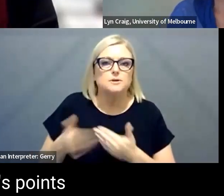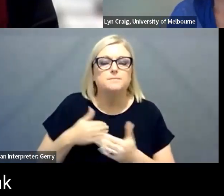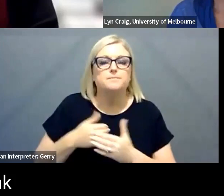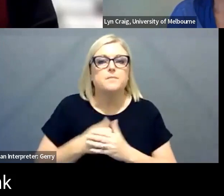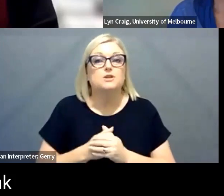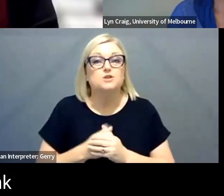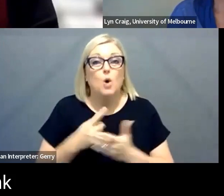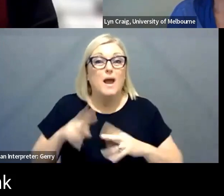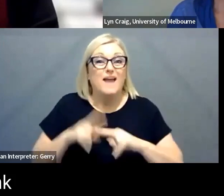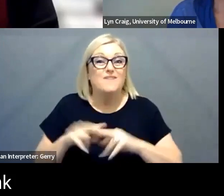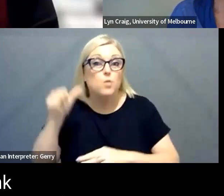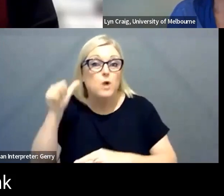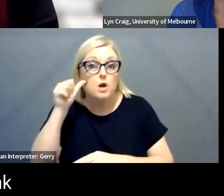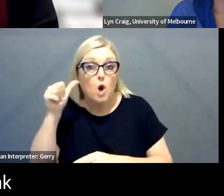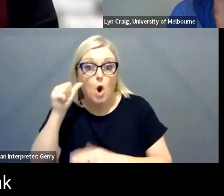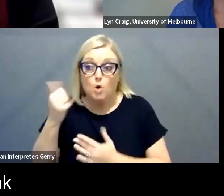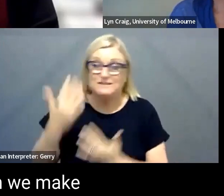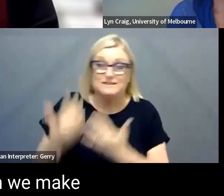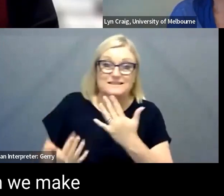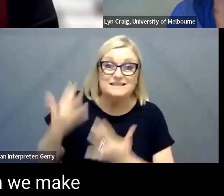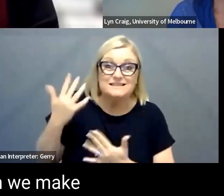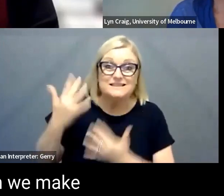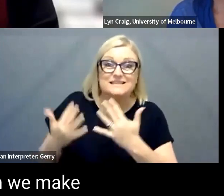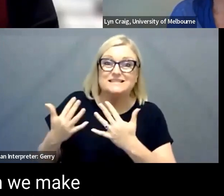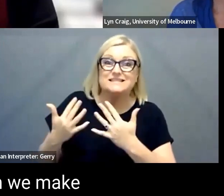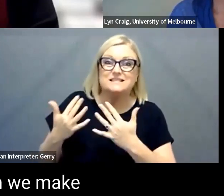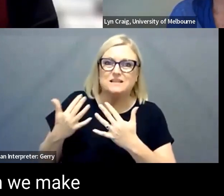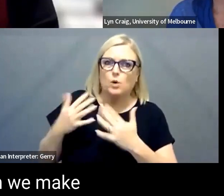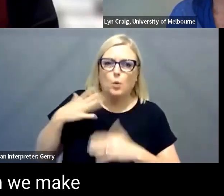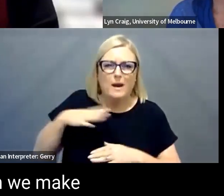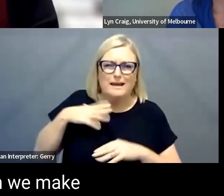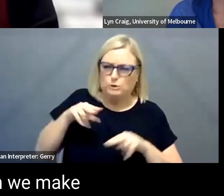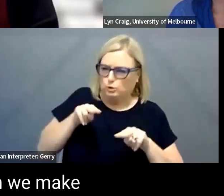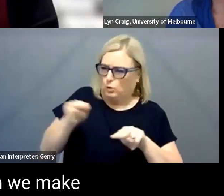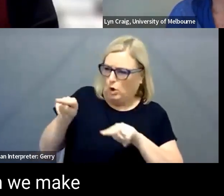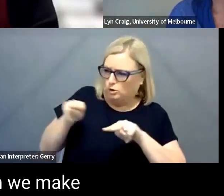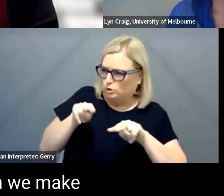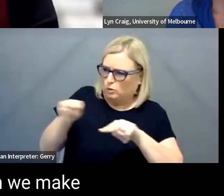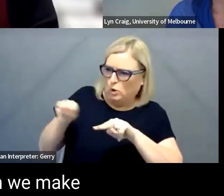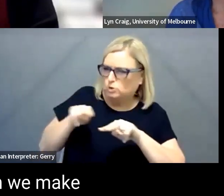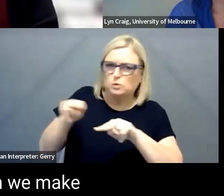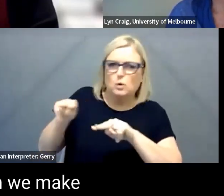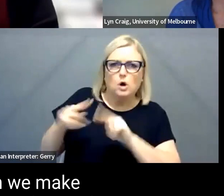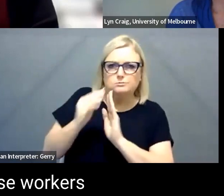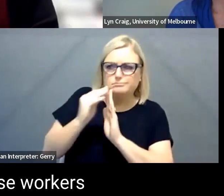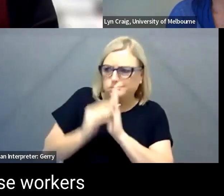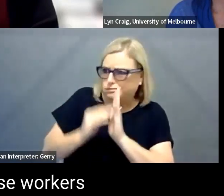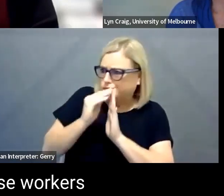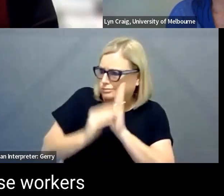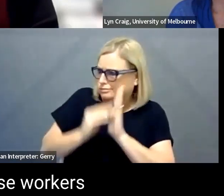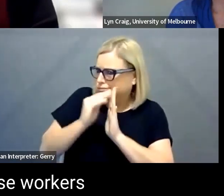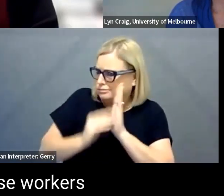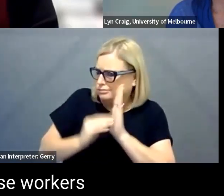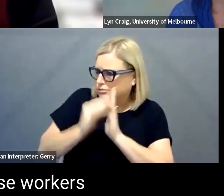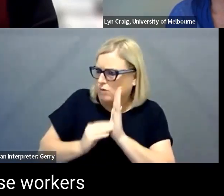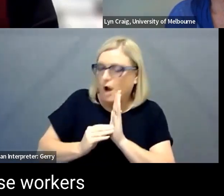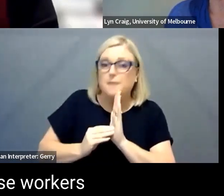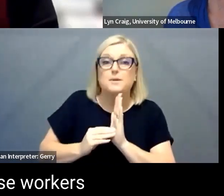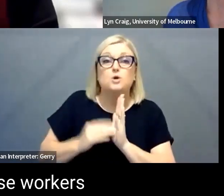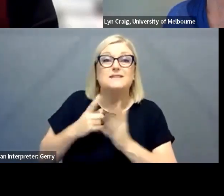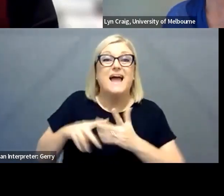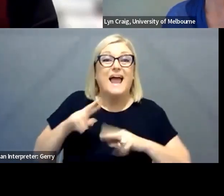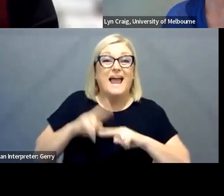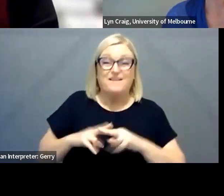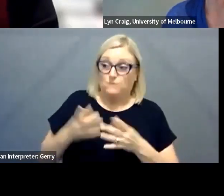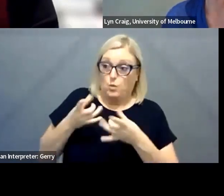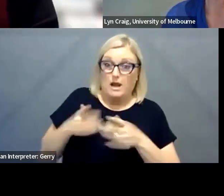these things, I think, is important to push for, because then we make the arguments as to what we lose if we lose these workers in our